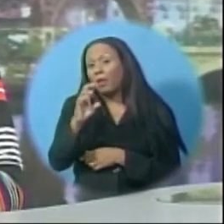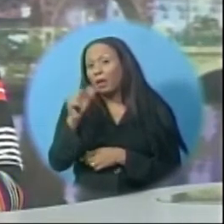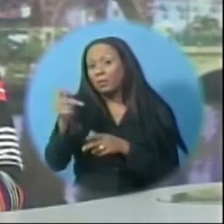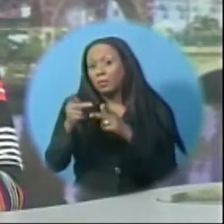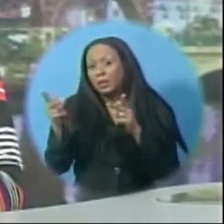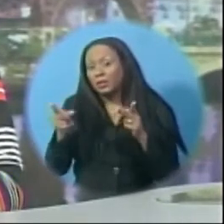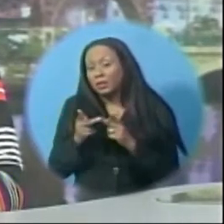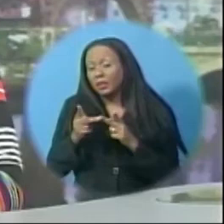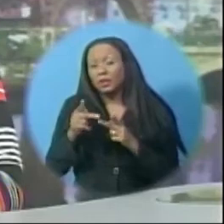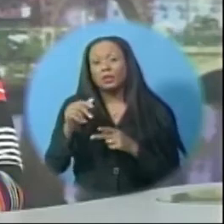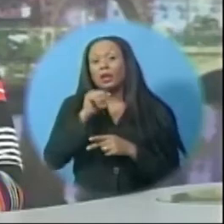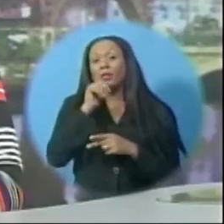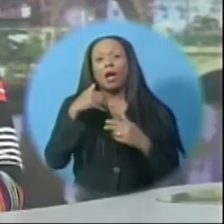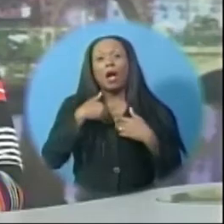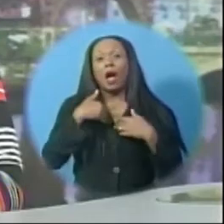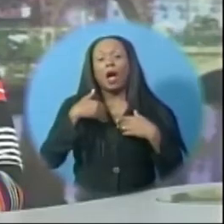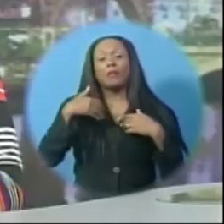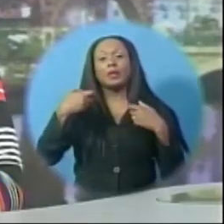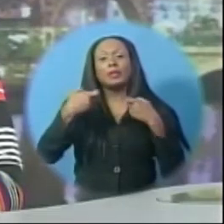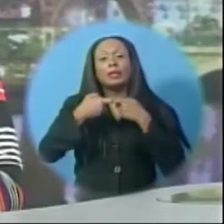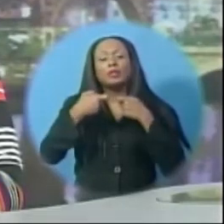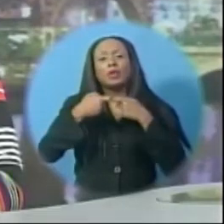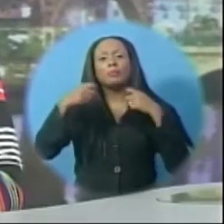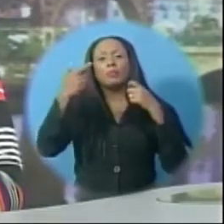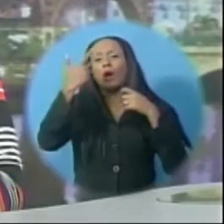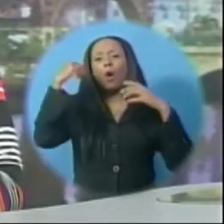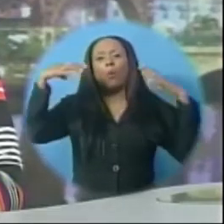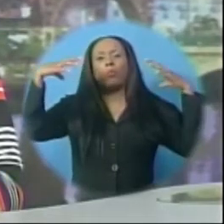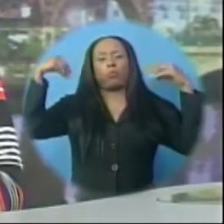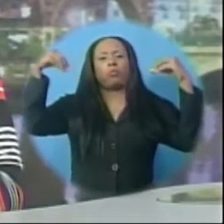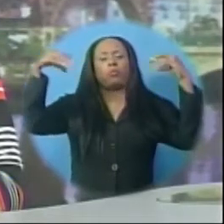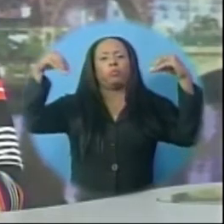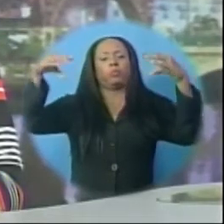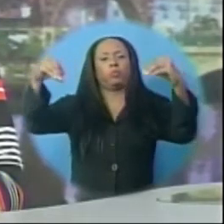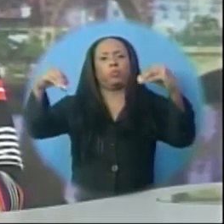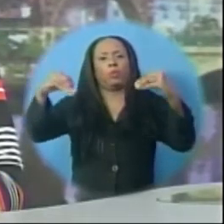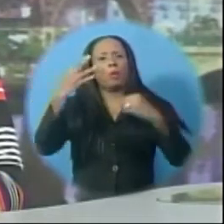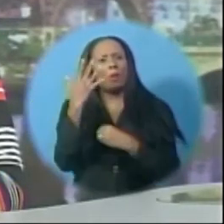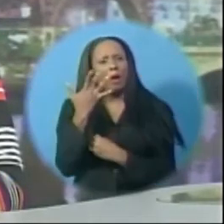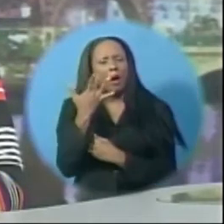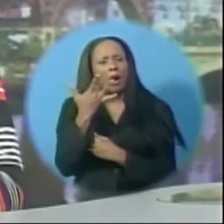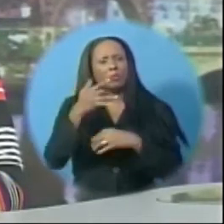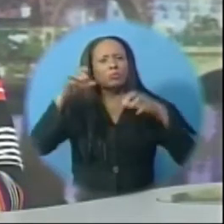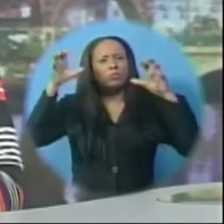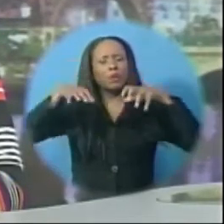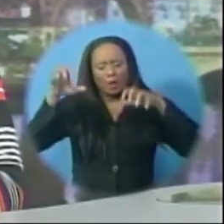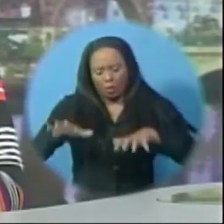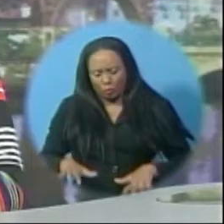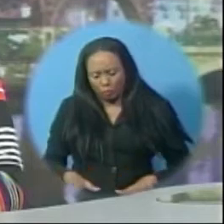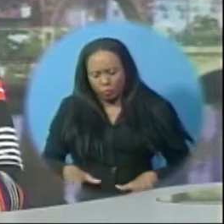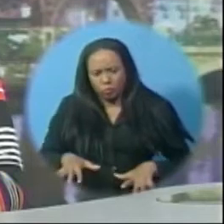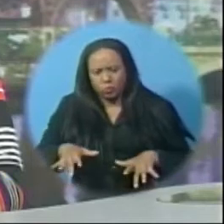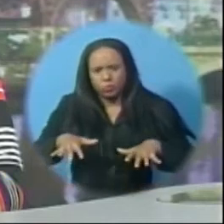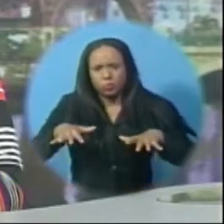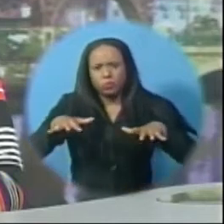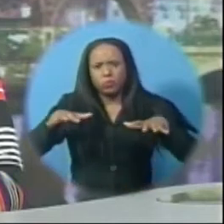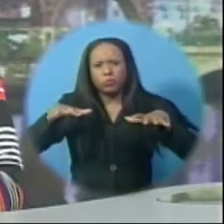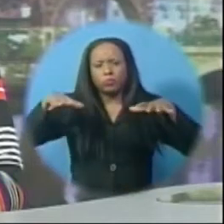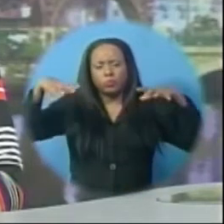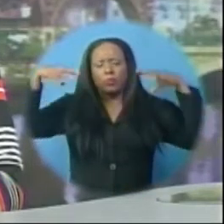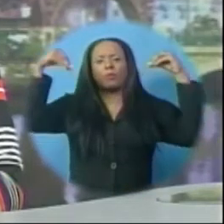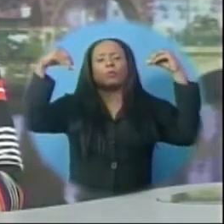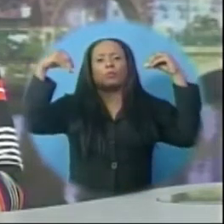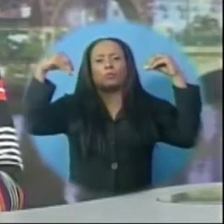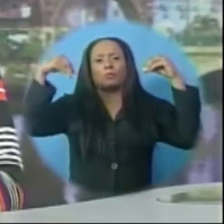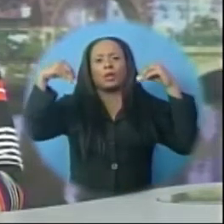heavy rains since last night, which brought down some power lines. Director of Communications at JPS, Winsome Callum, says